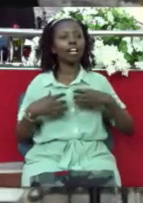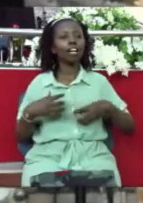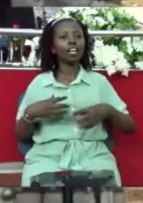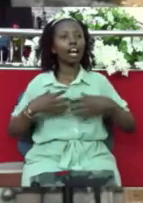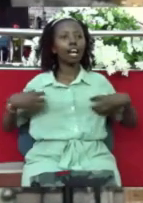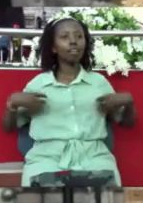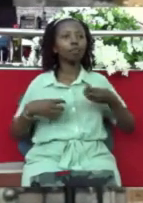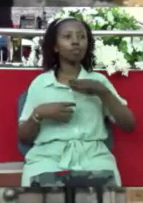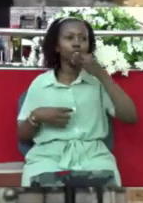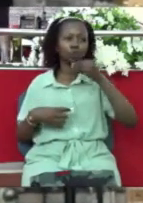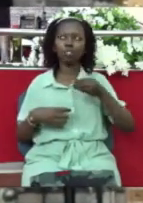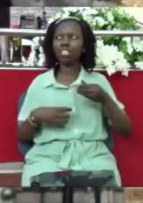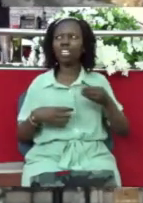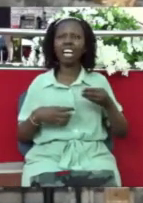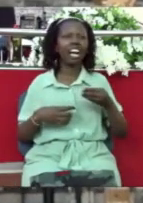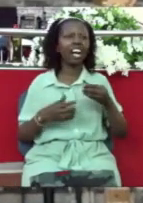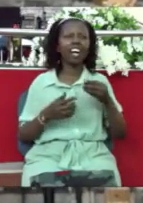mashisha. Mashisha.